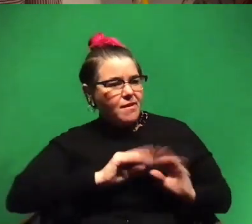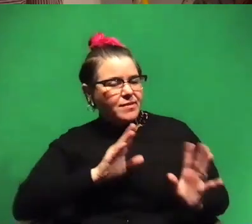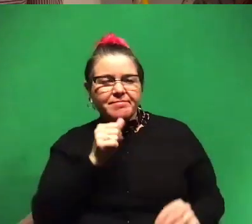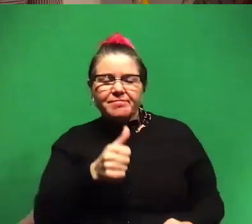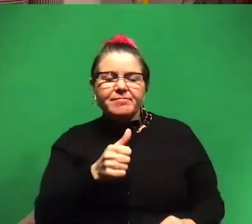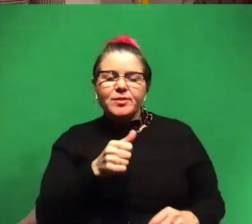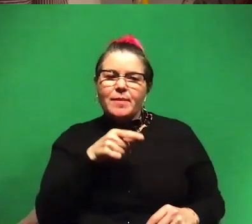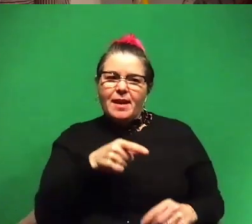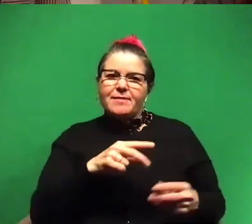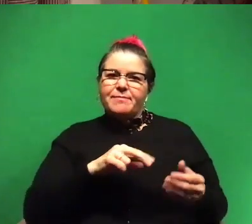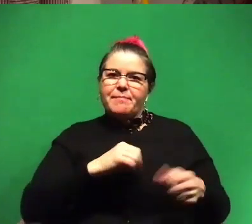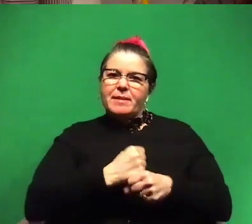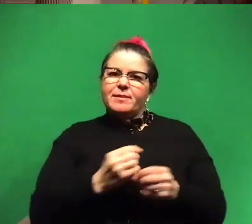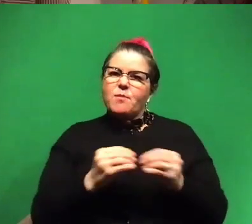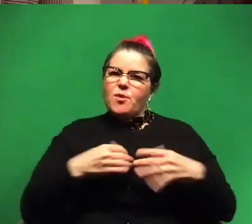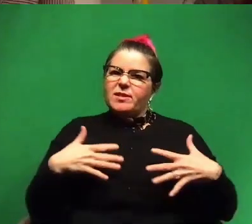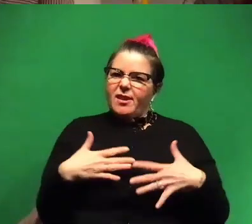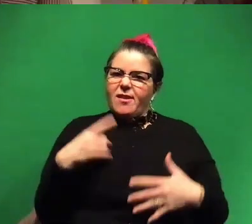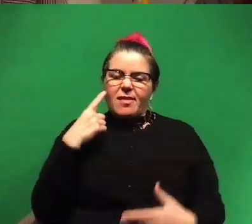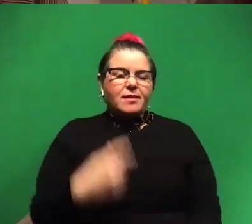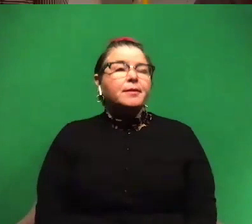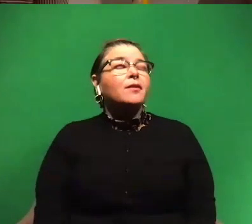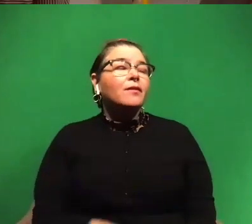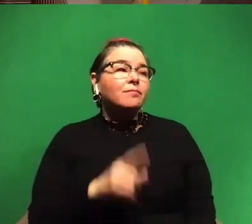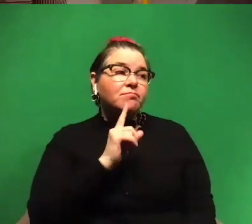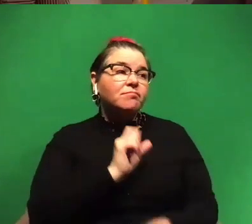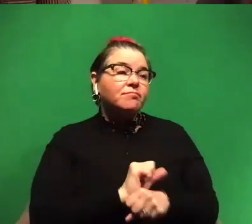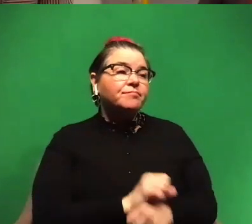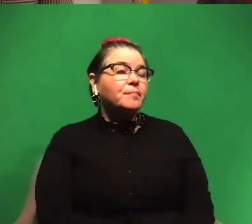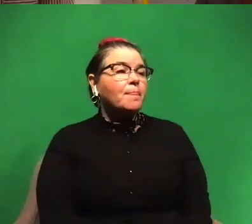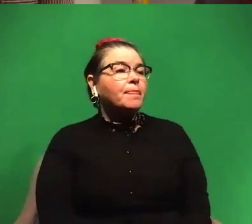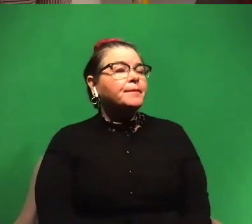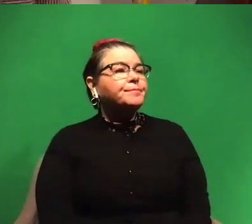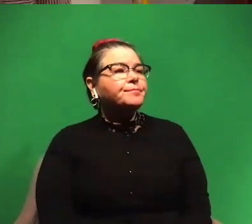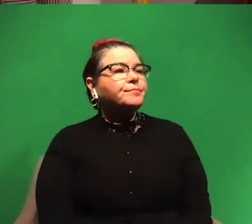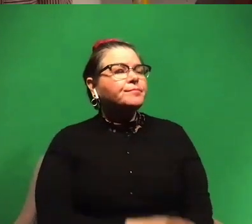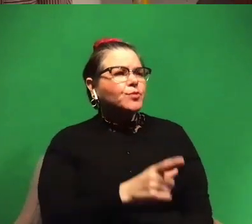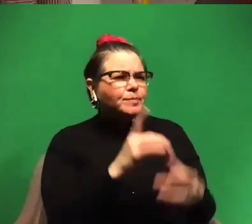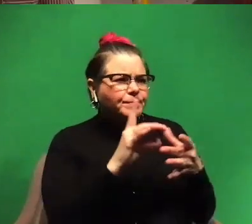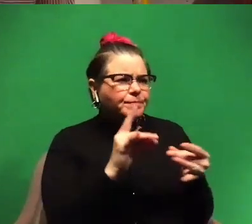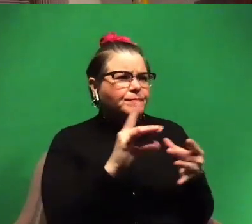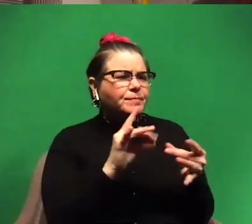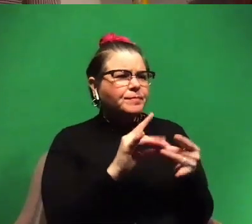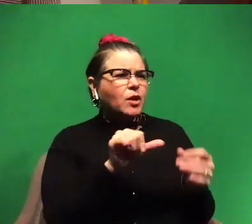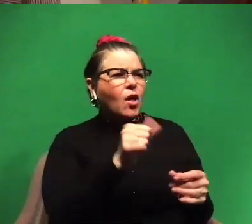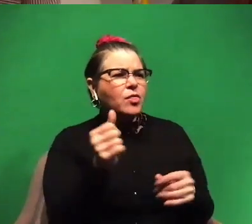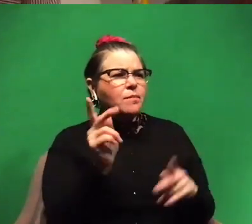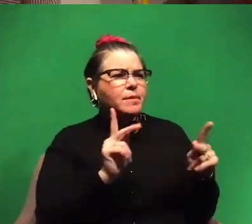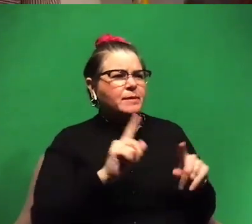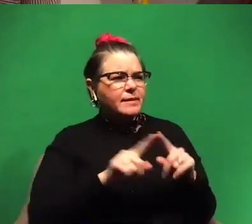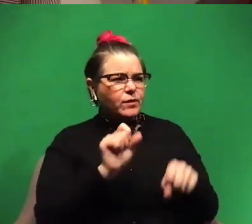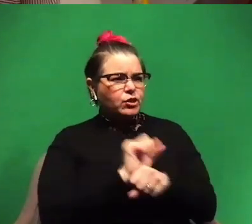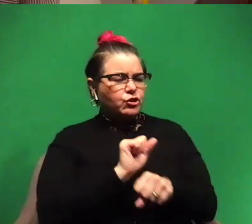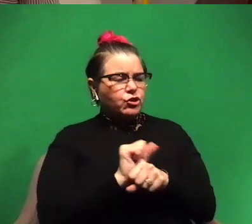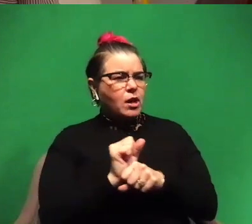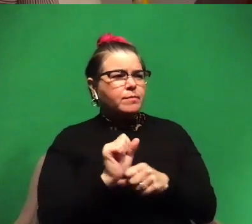even scarier. Yeah, that's for sure true. So you mentioned a couple times these other folks that have different jobs that are all